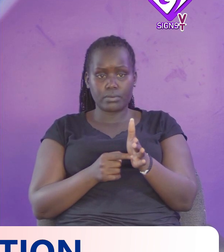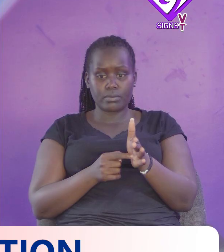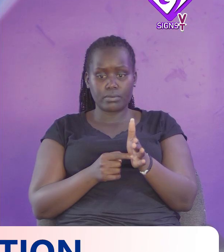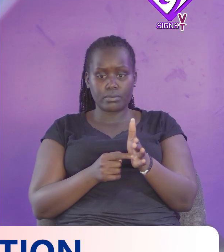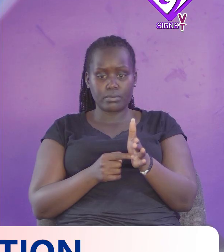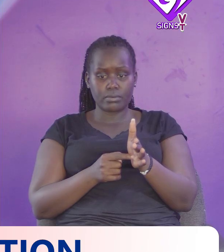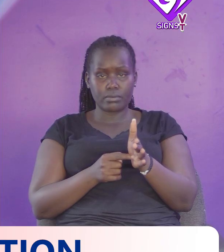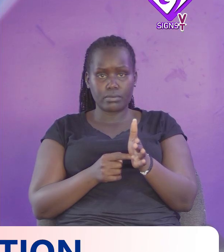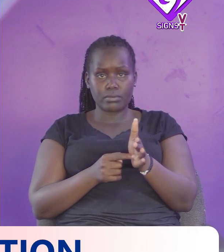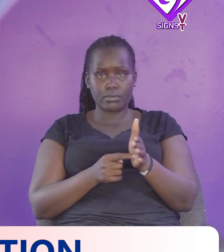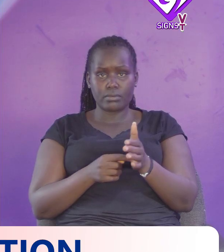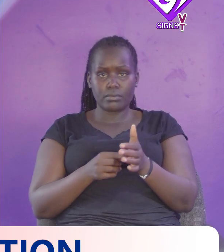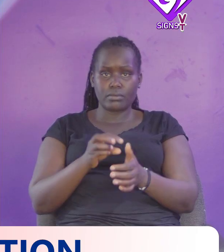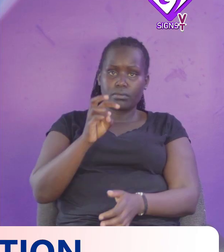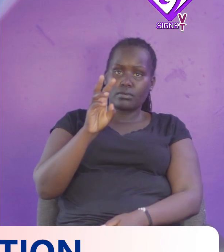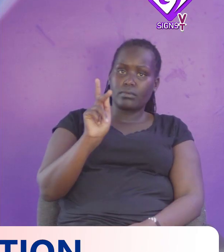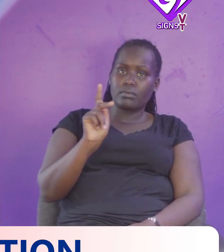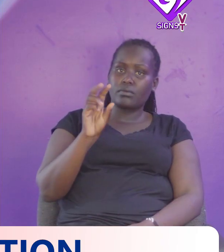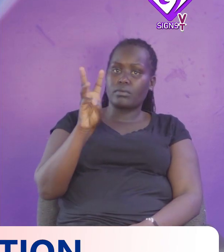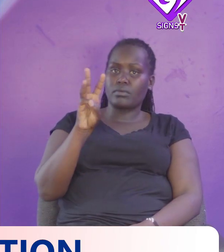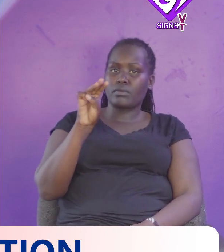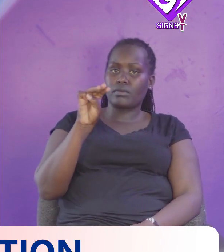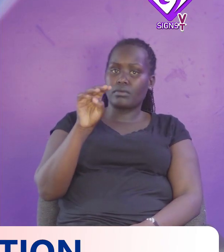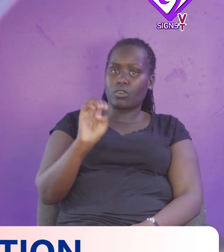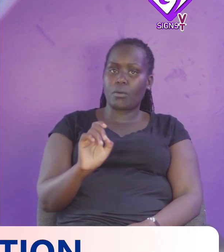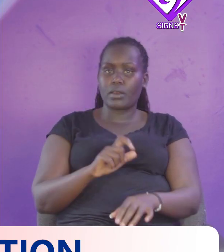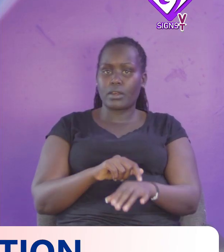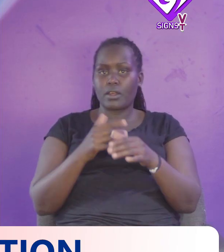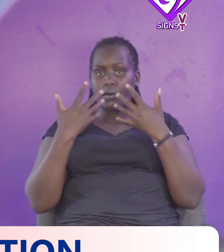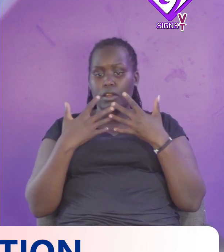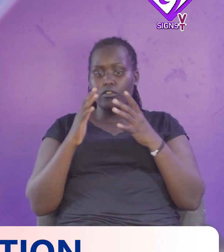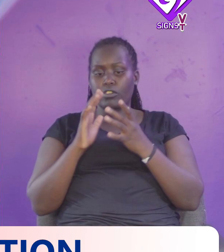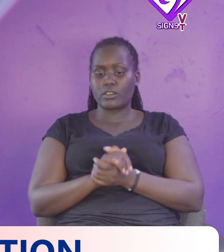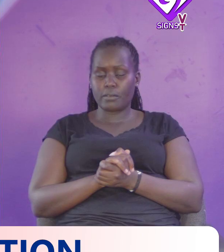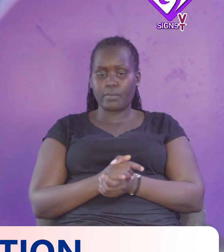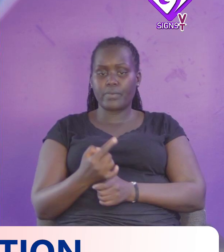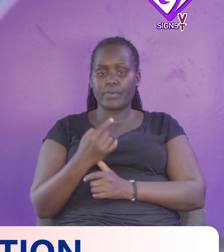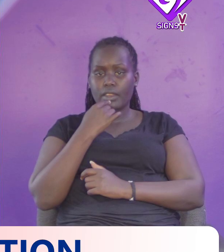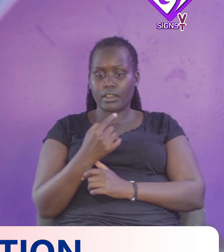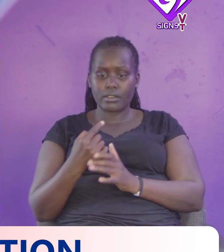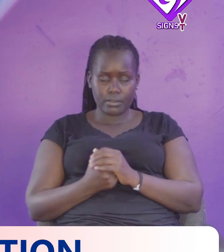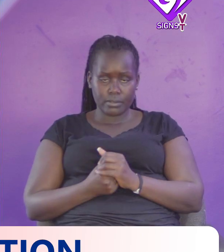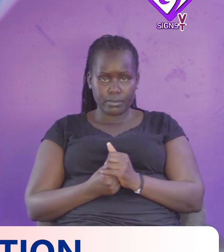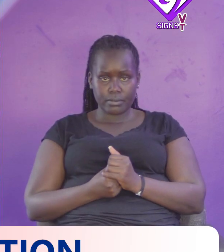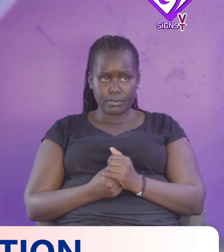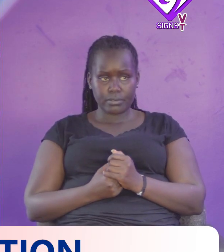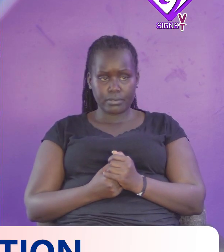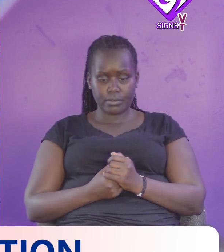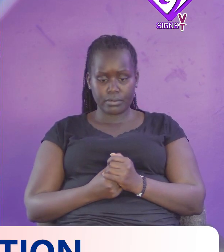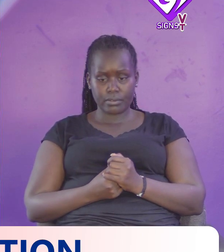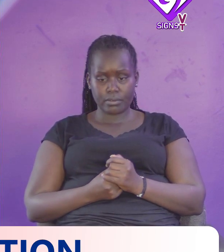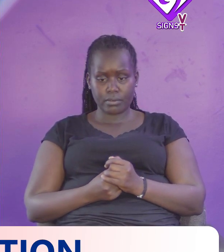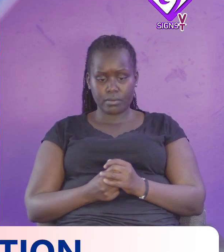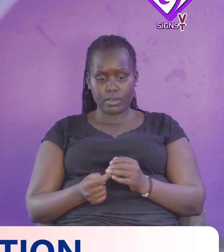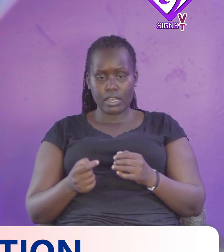Kwame Nkrumah. Yes, I remember. As we wind up, of course. So let me tell you. Yeah. When a people